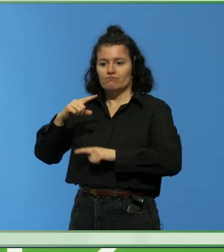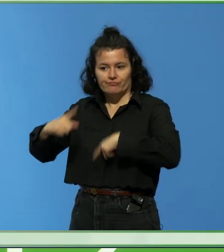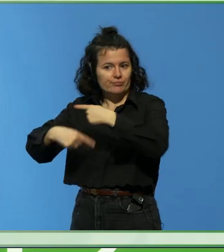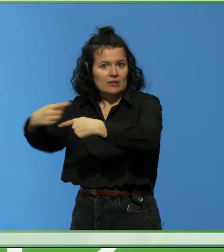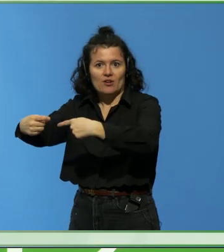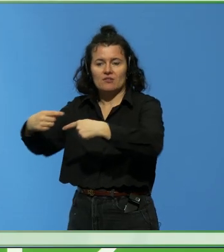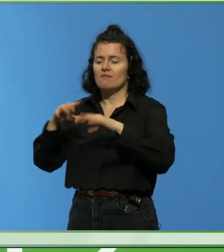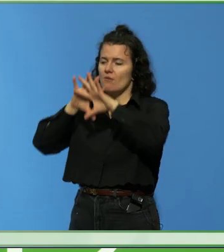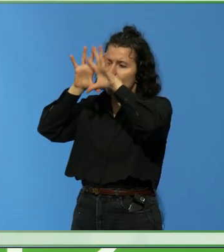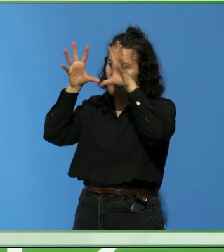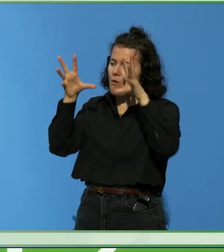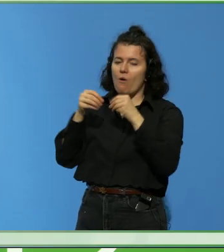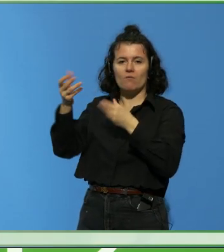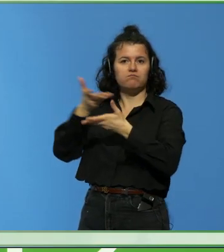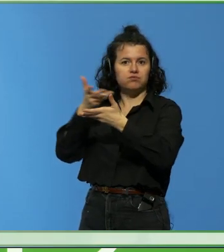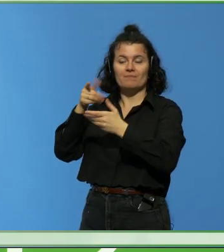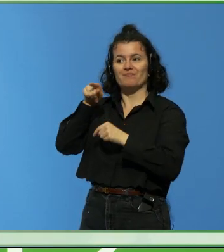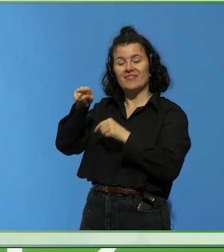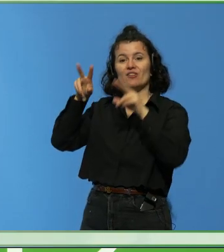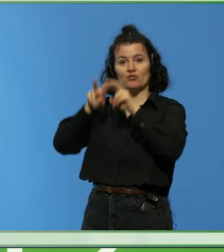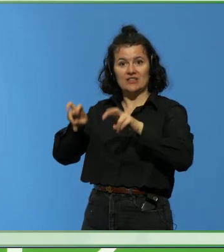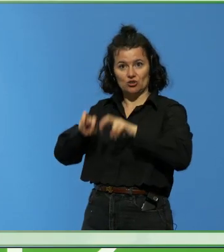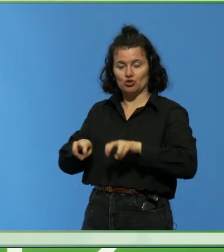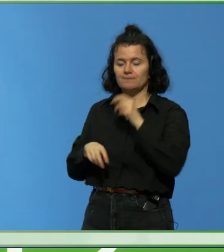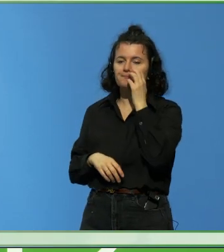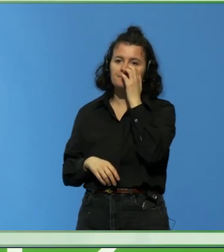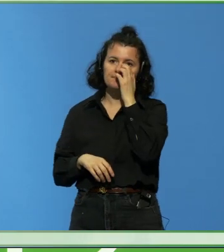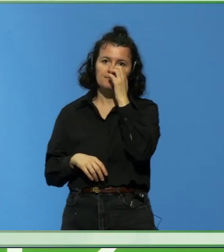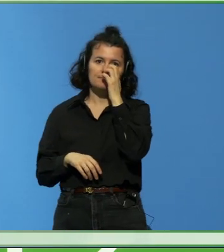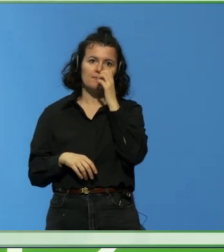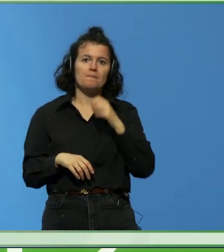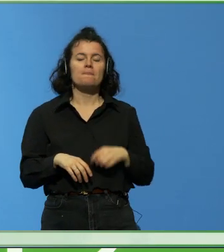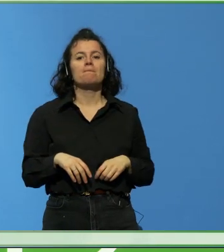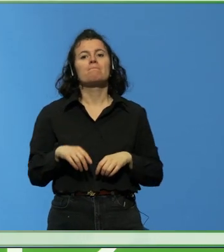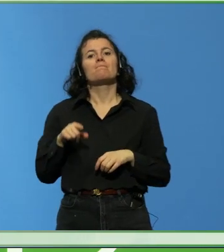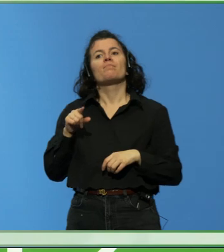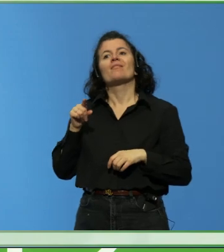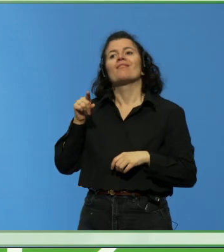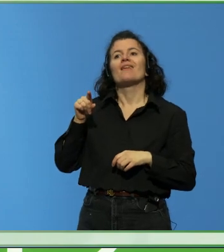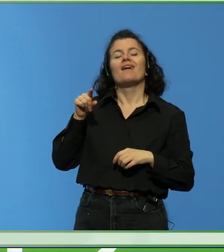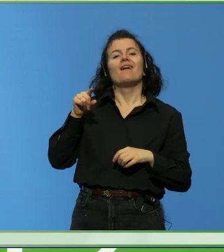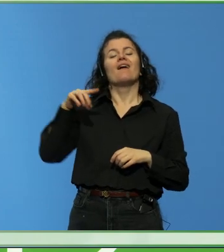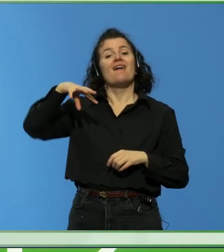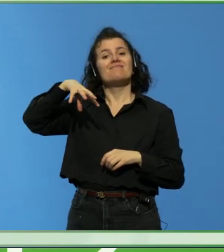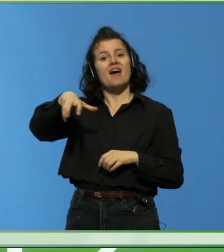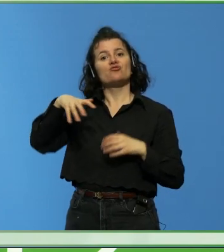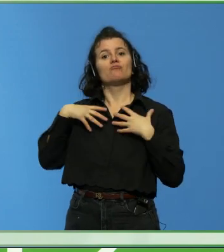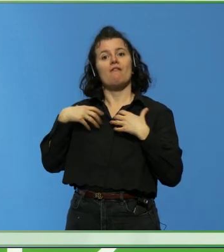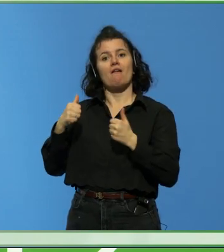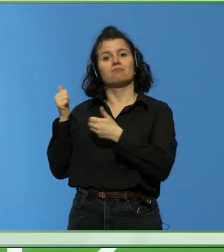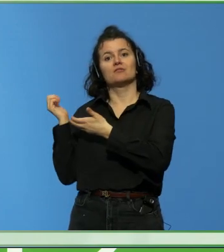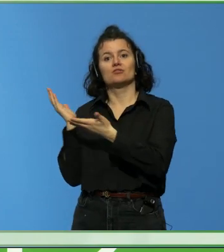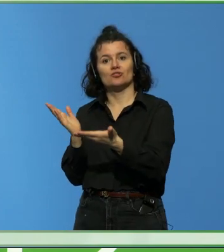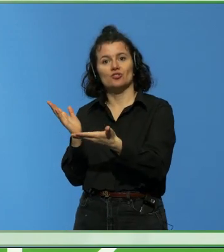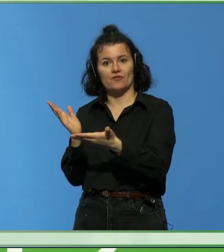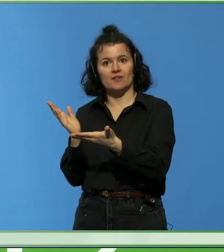Yeah. And this research was funded by the National Health Service, which means it was supported